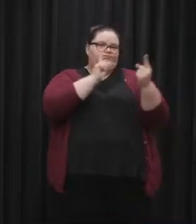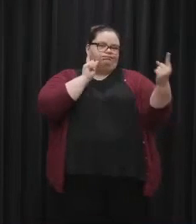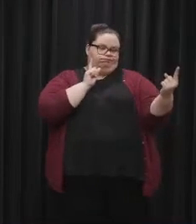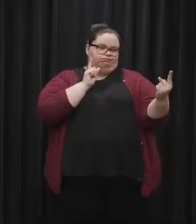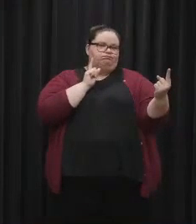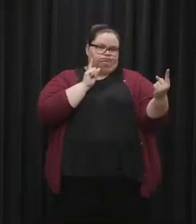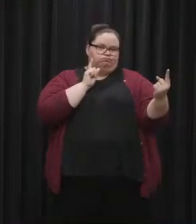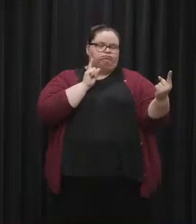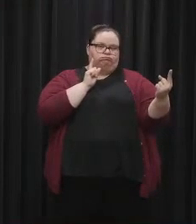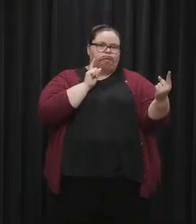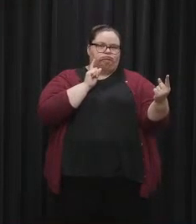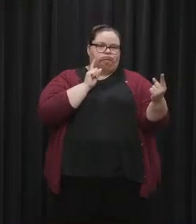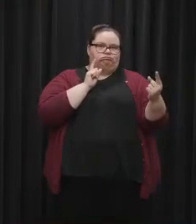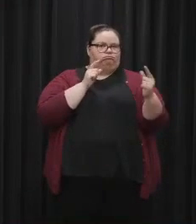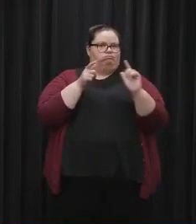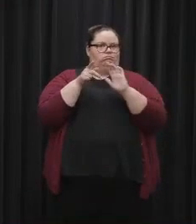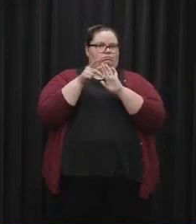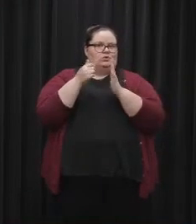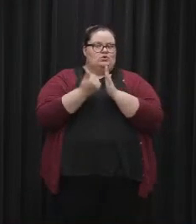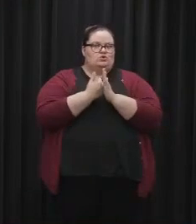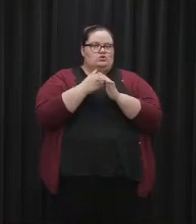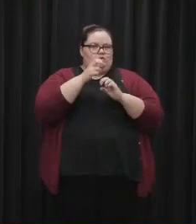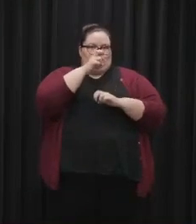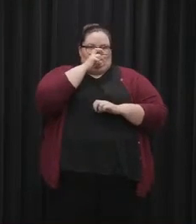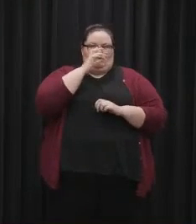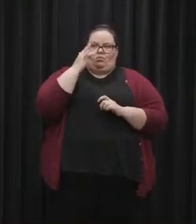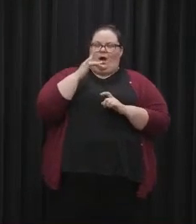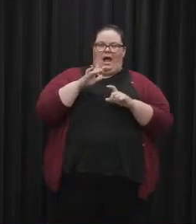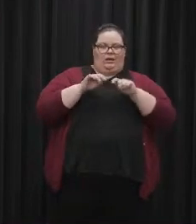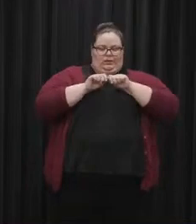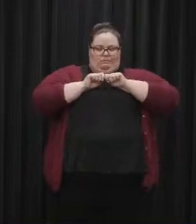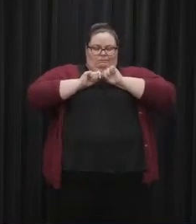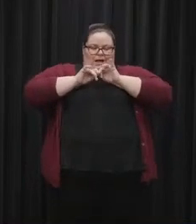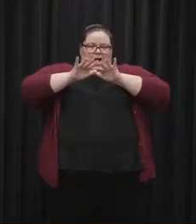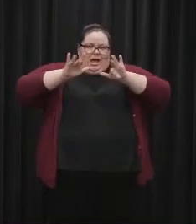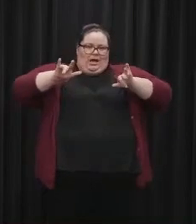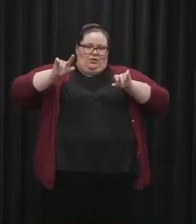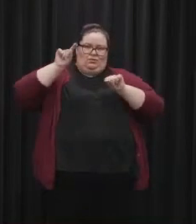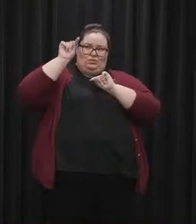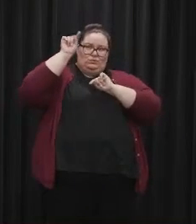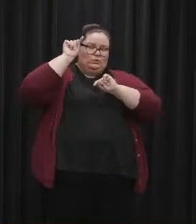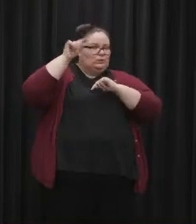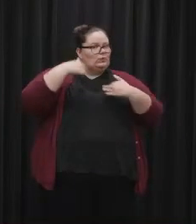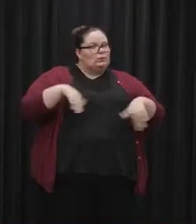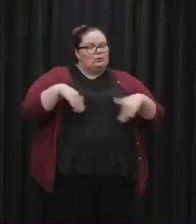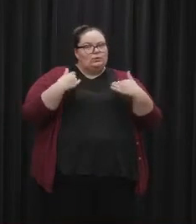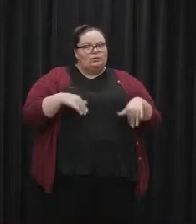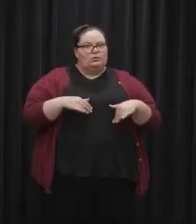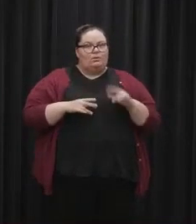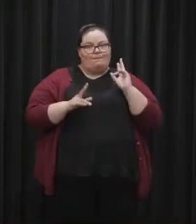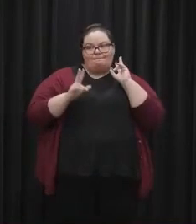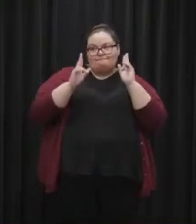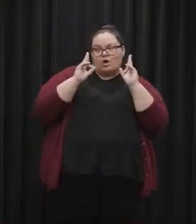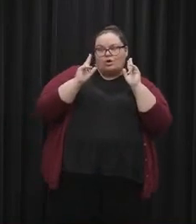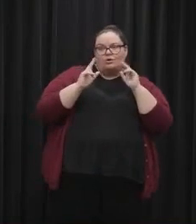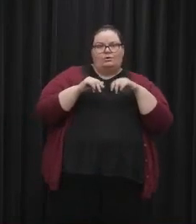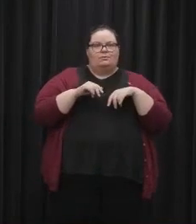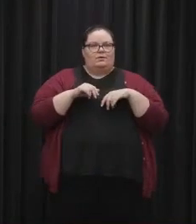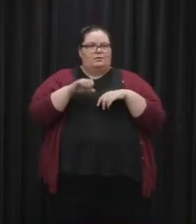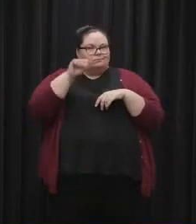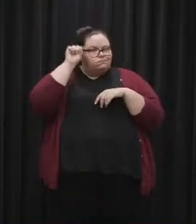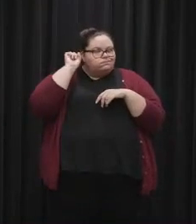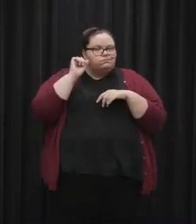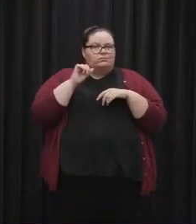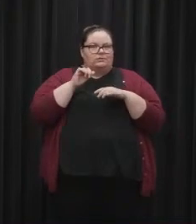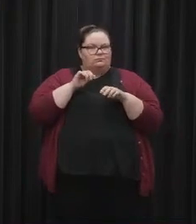distancing. These restrictions are necessary due to the higher risk of spreading COVID-19 in these settings. Barbers and hairstylists have sustained